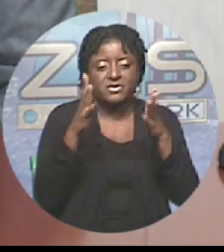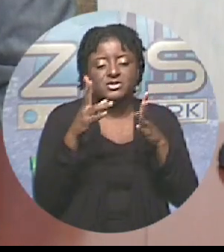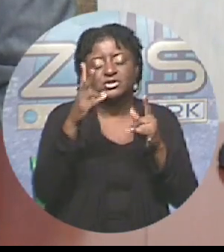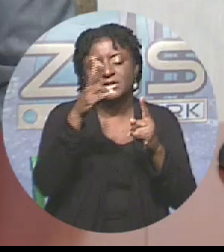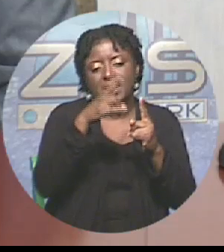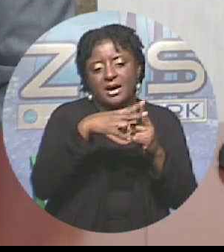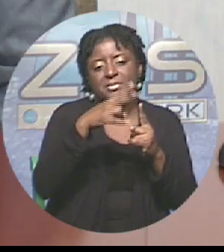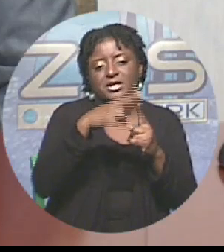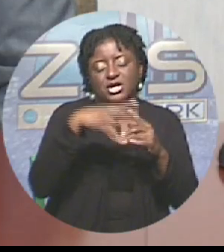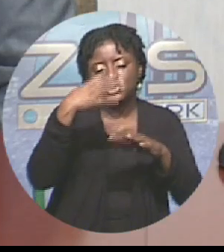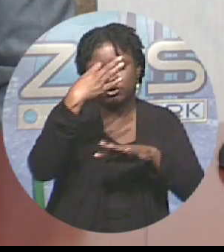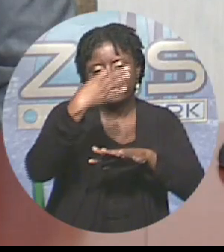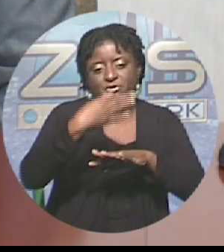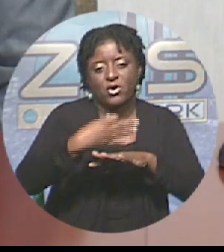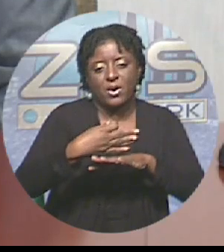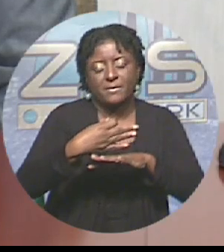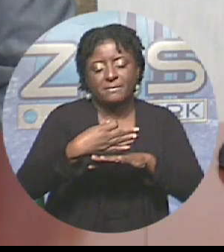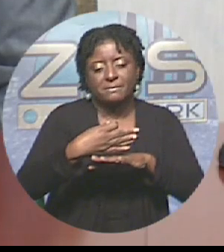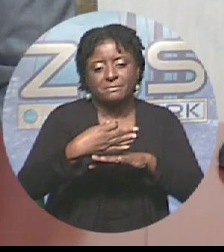application form.